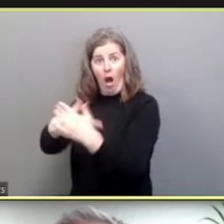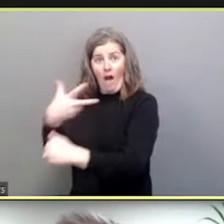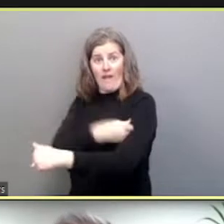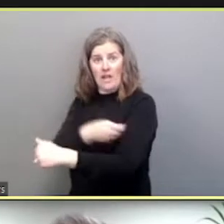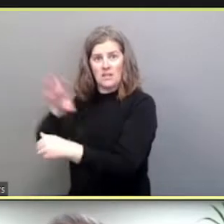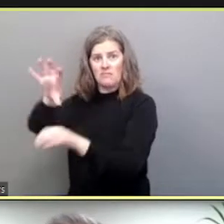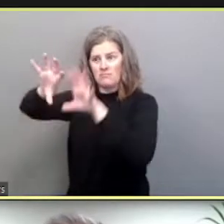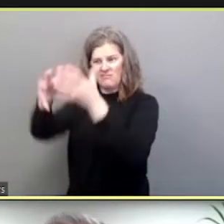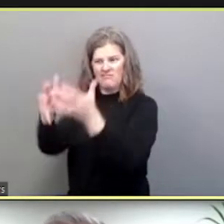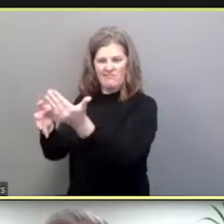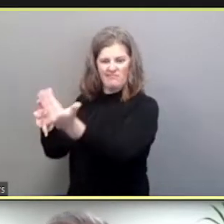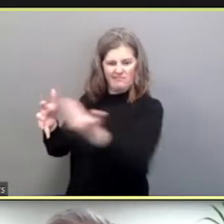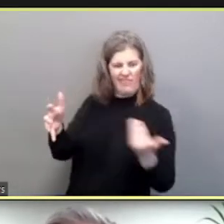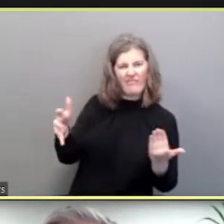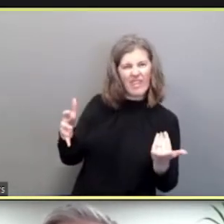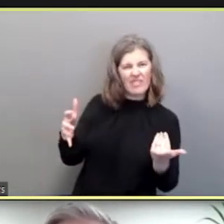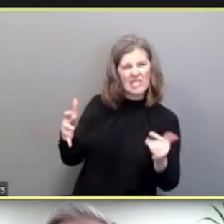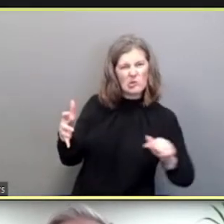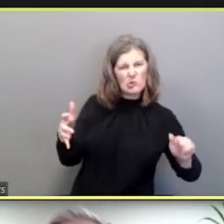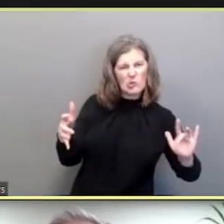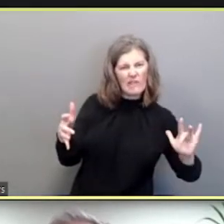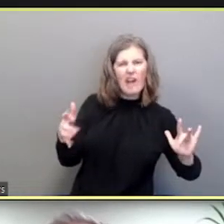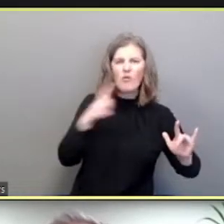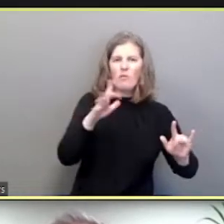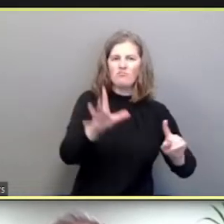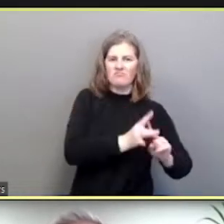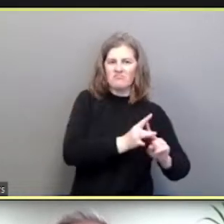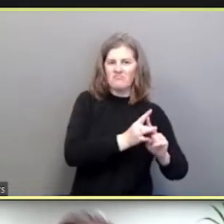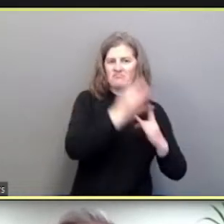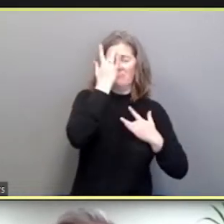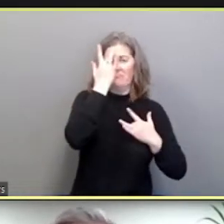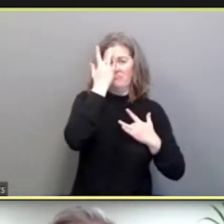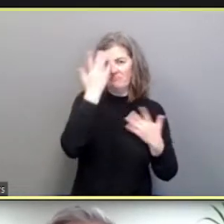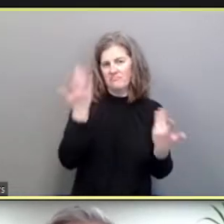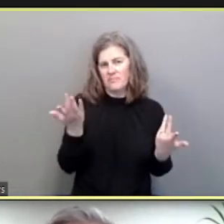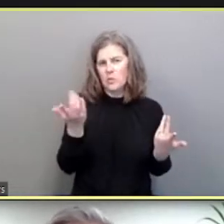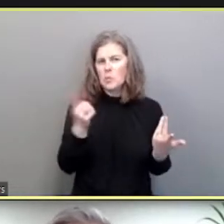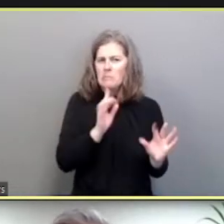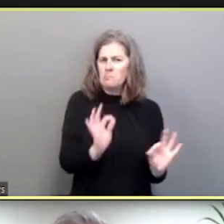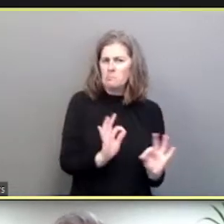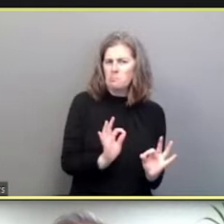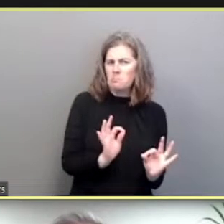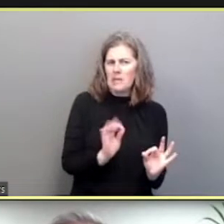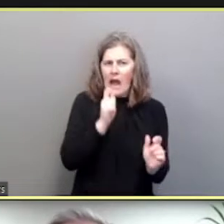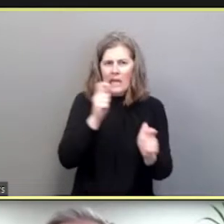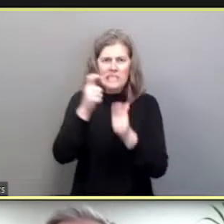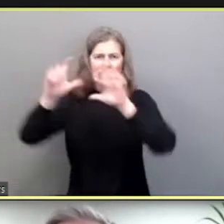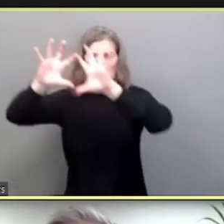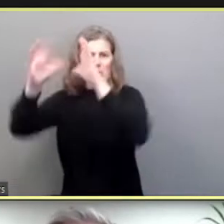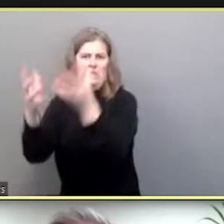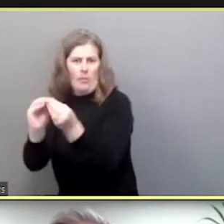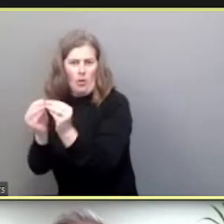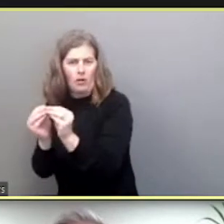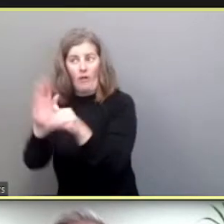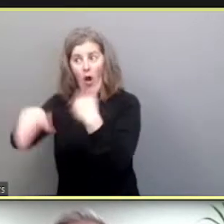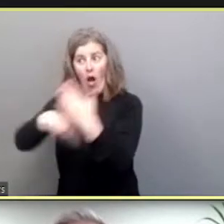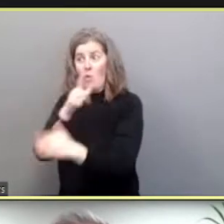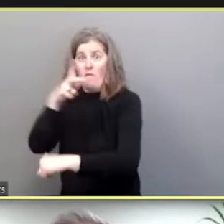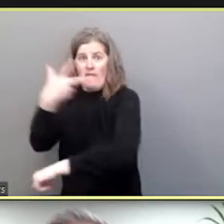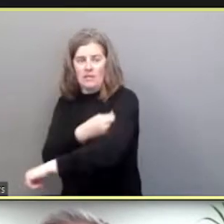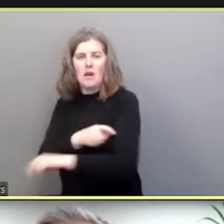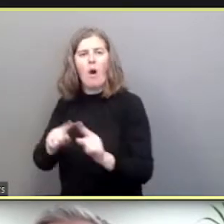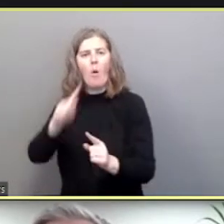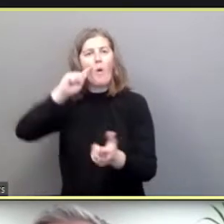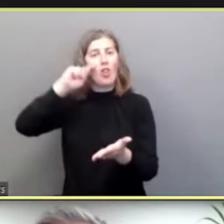to 25 will get a breakthrough infection, relatively small number. But what we're learning is that